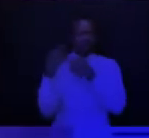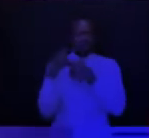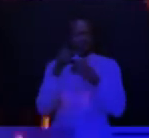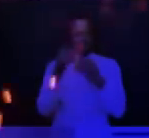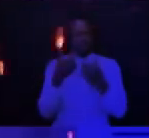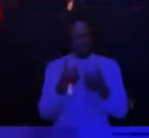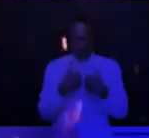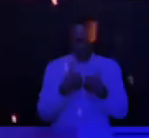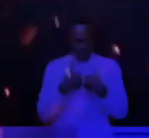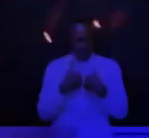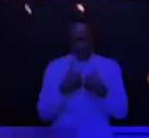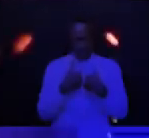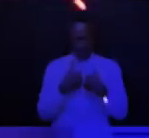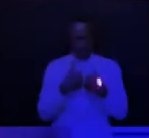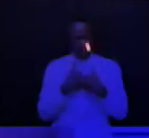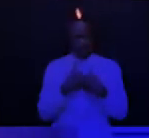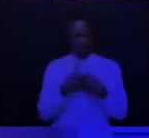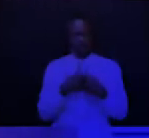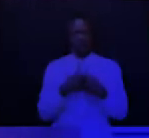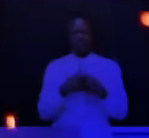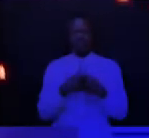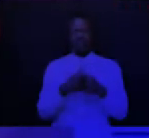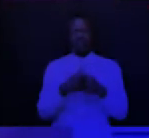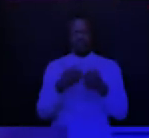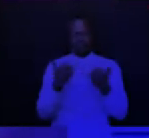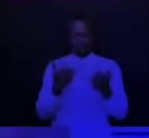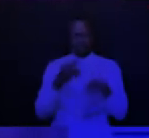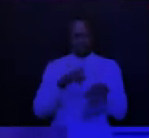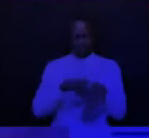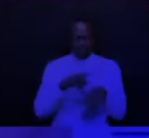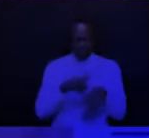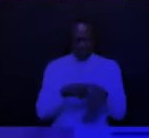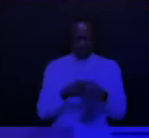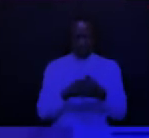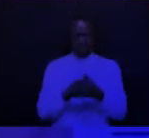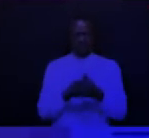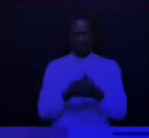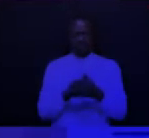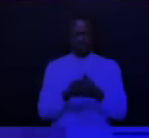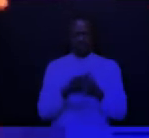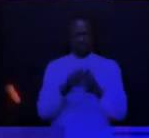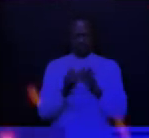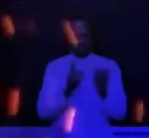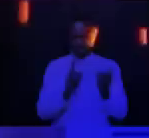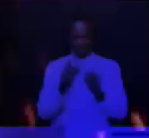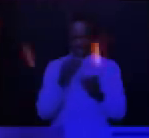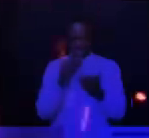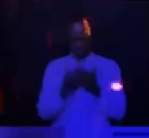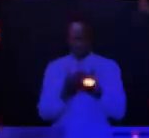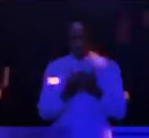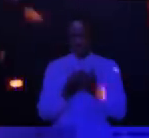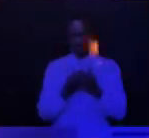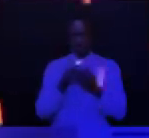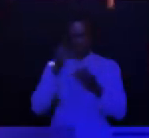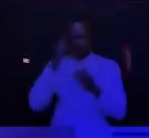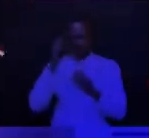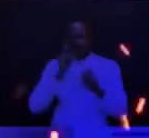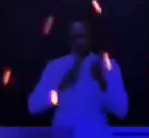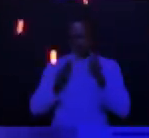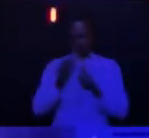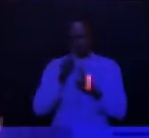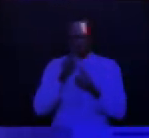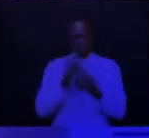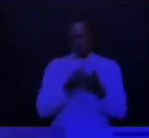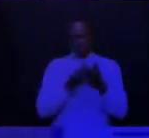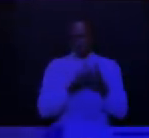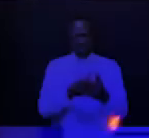you are involved in, it is time to do good for the people you are leading